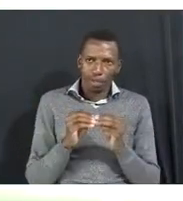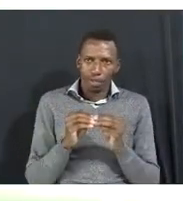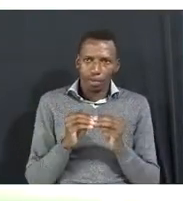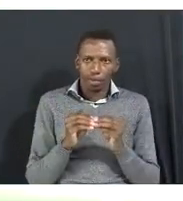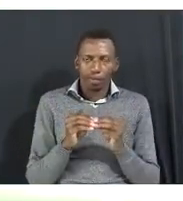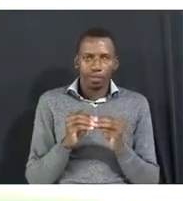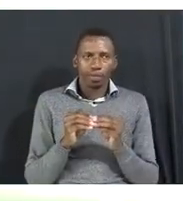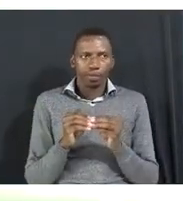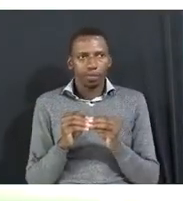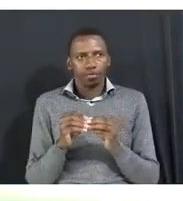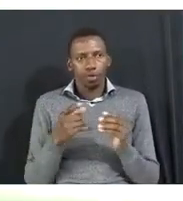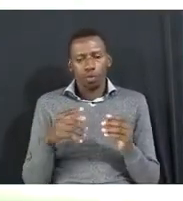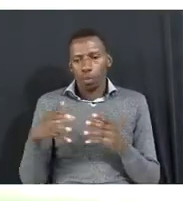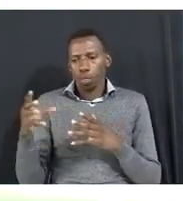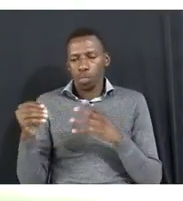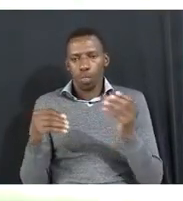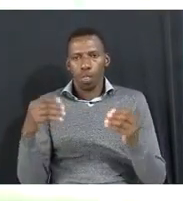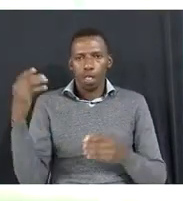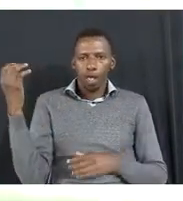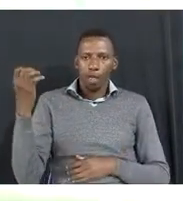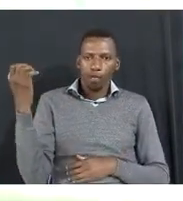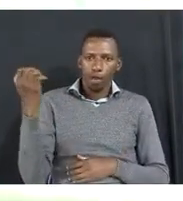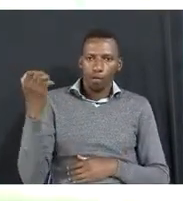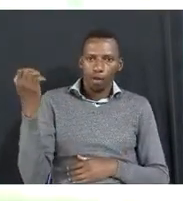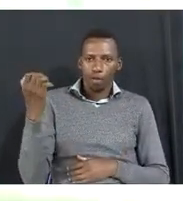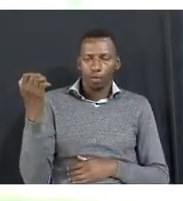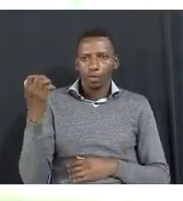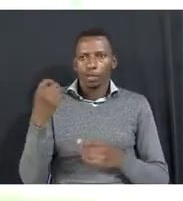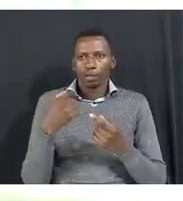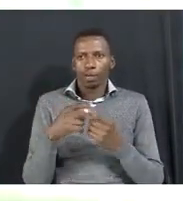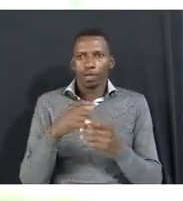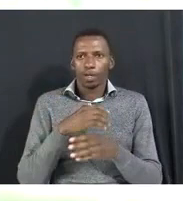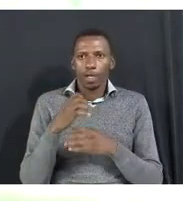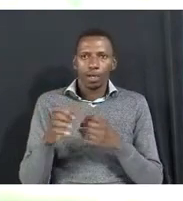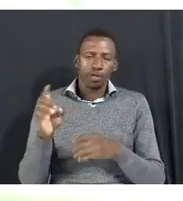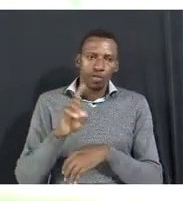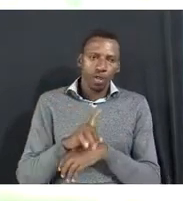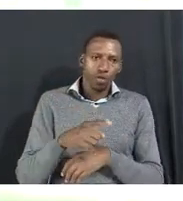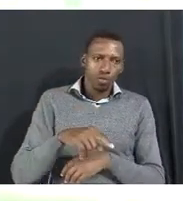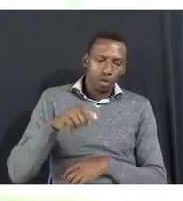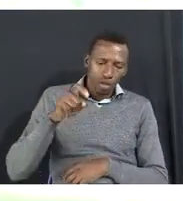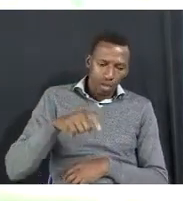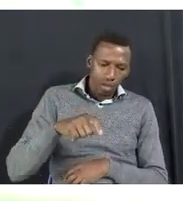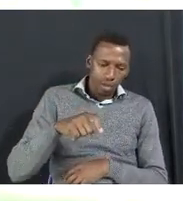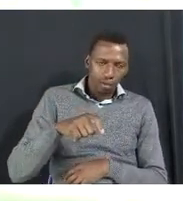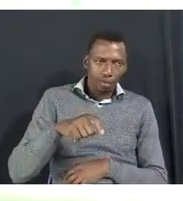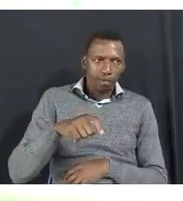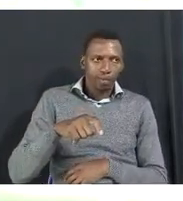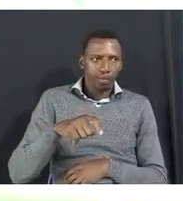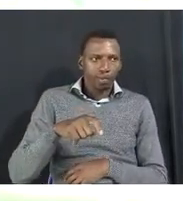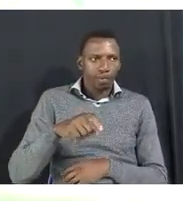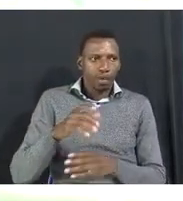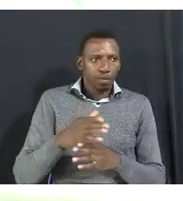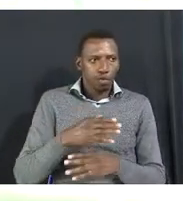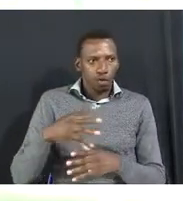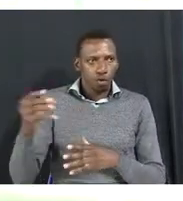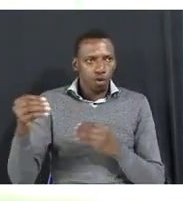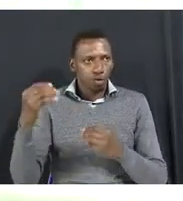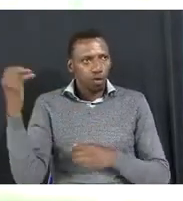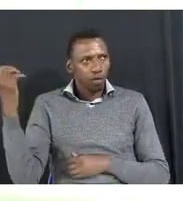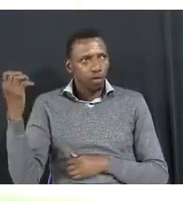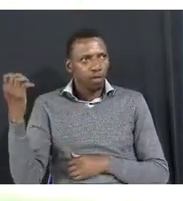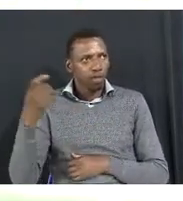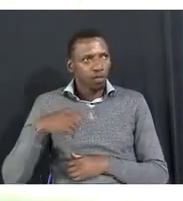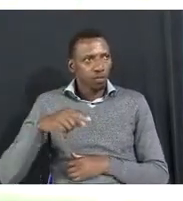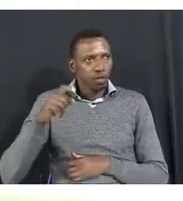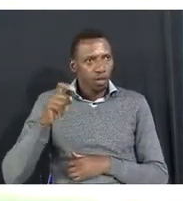do. We go out to evangelize people. But at the end of the day, we need to start, before even going out to evangelize those people,